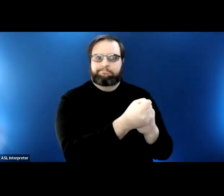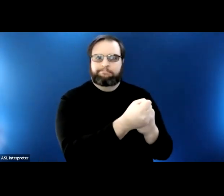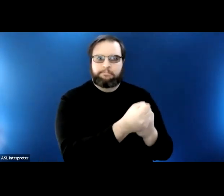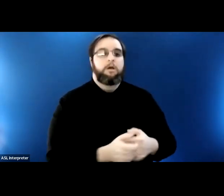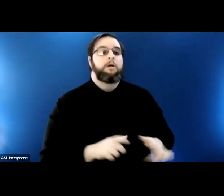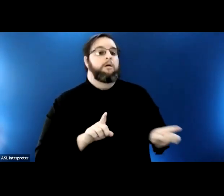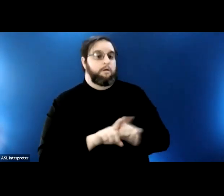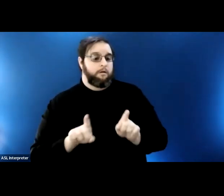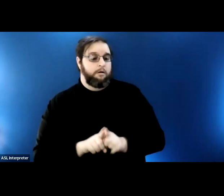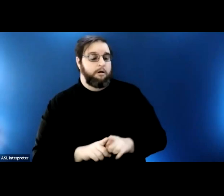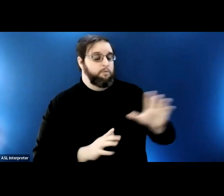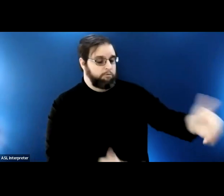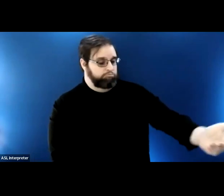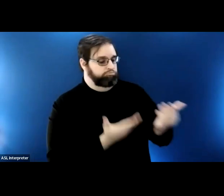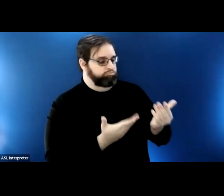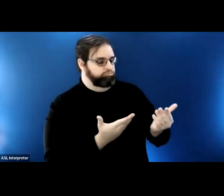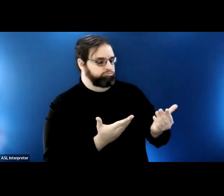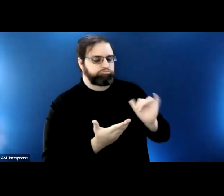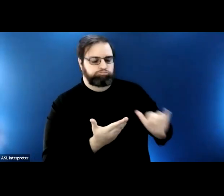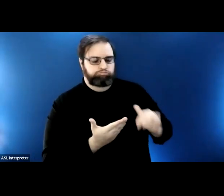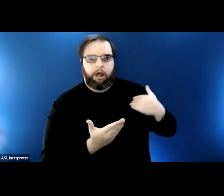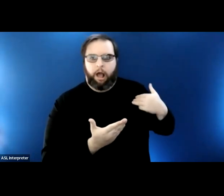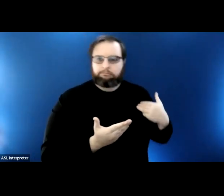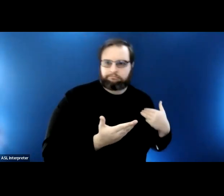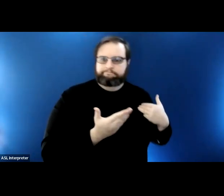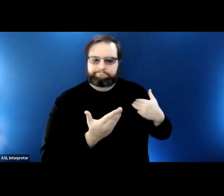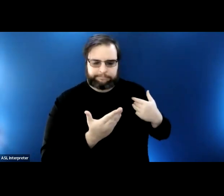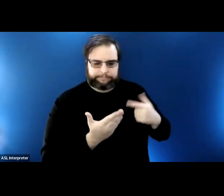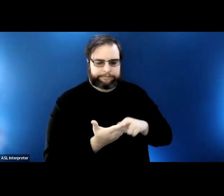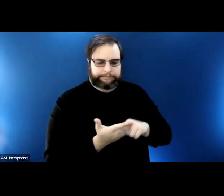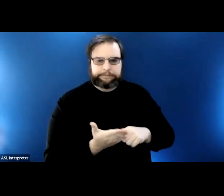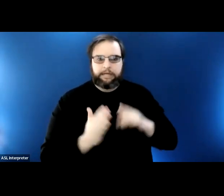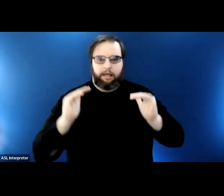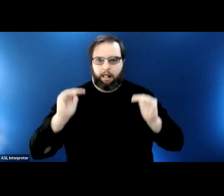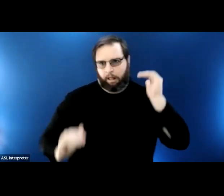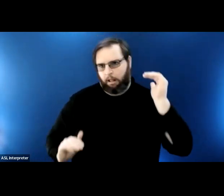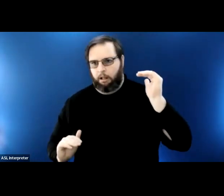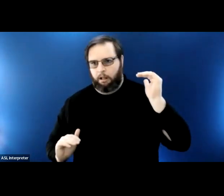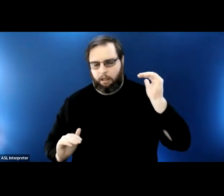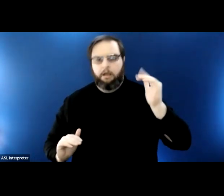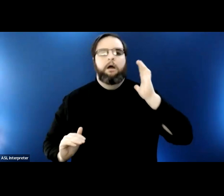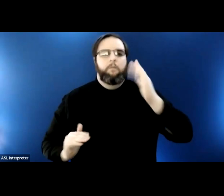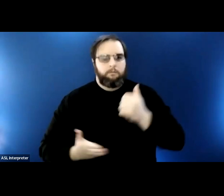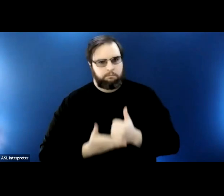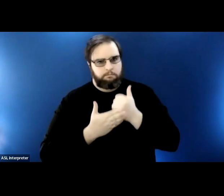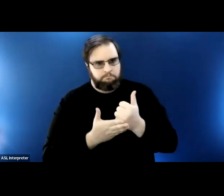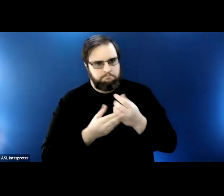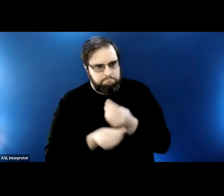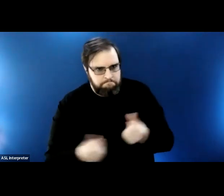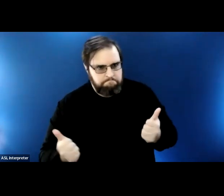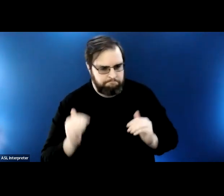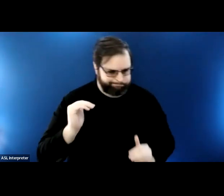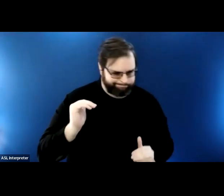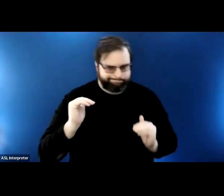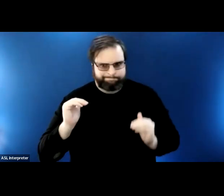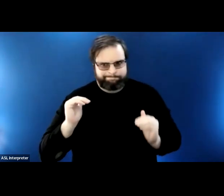hold ourselves accountable by exposing and eliminating these indefensible barriers. As I continue to